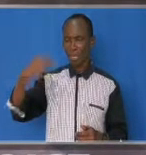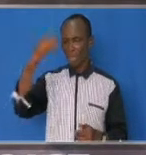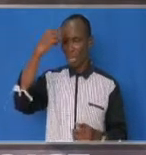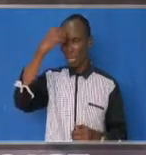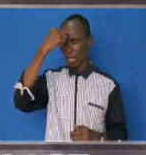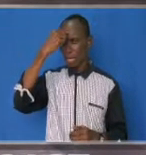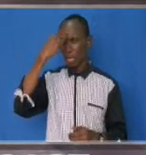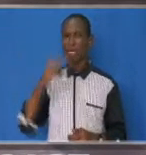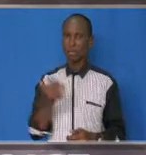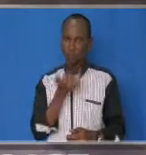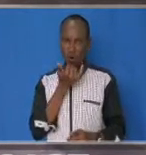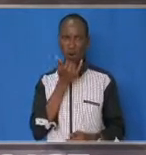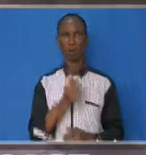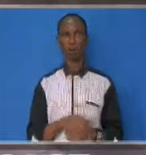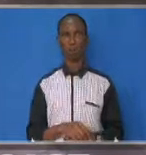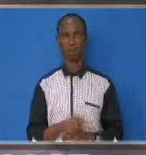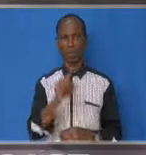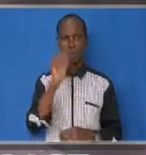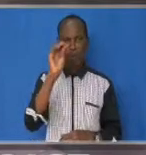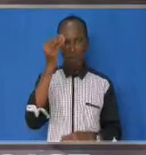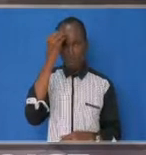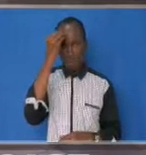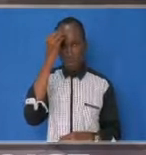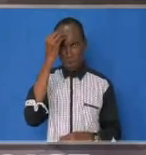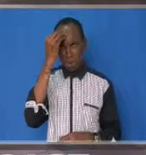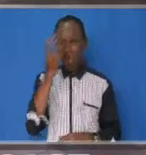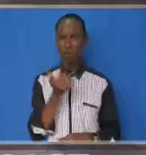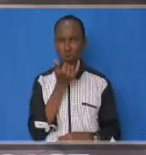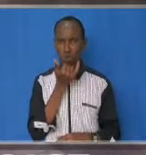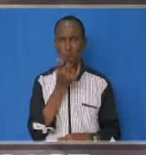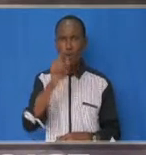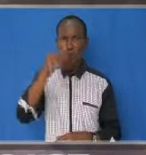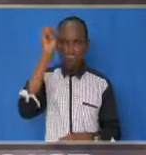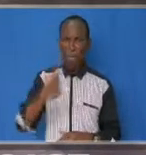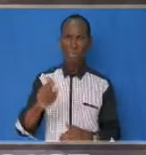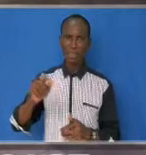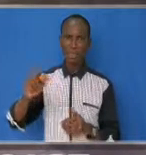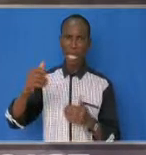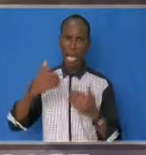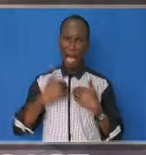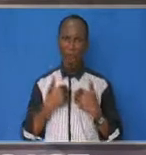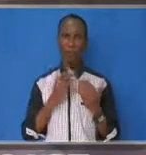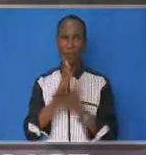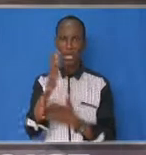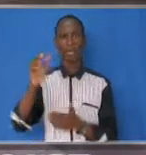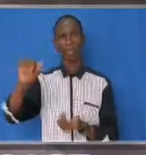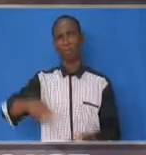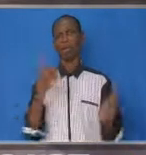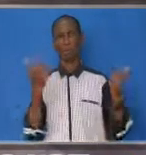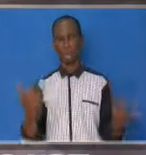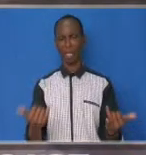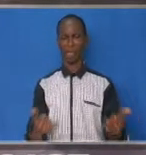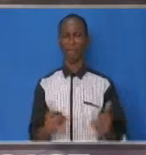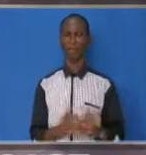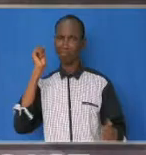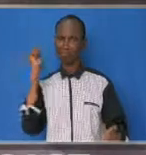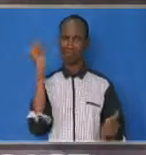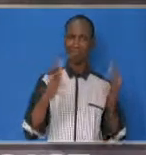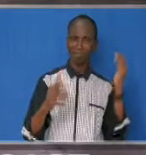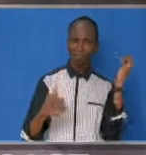the method that should be used in baptizing a person, and then the result,